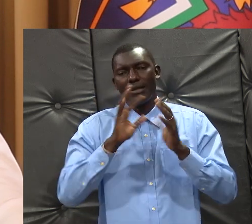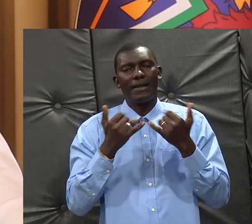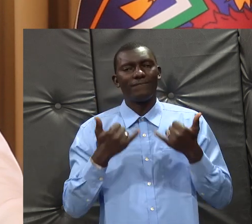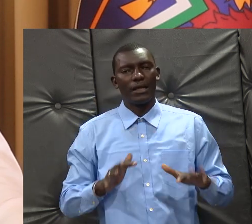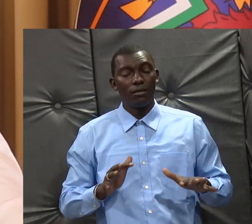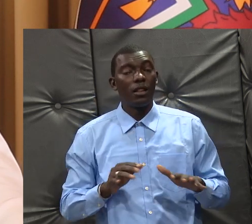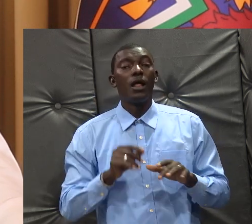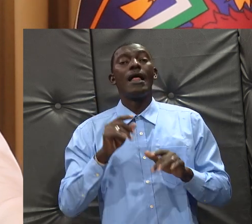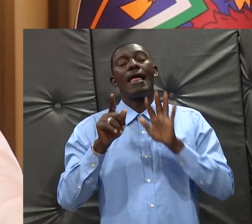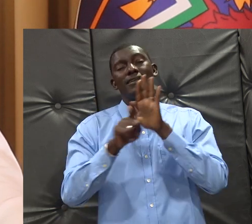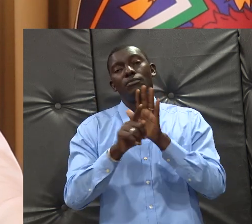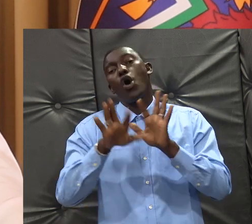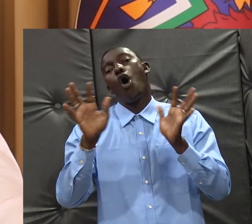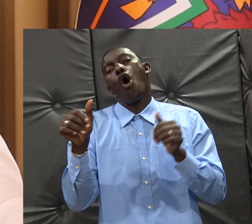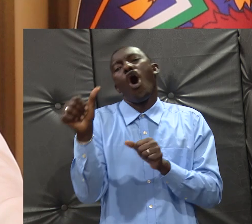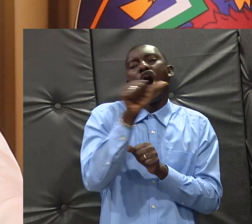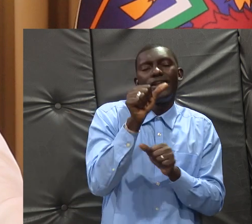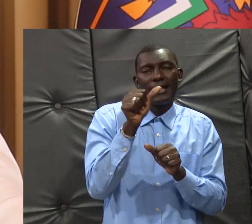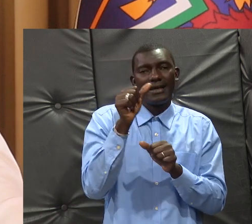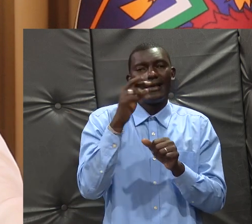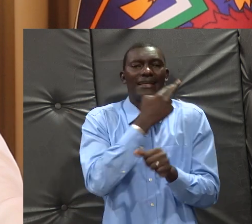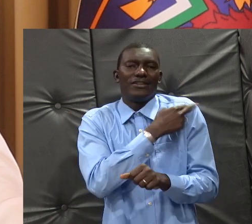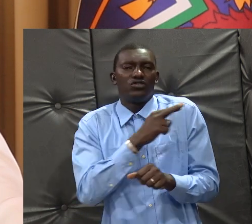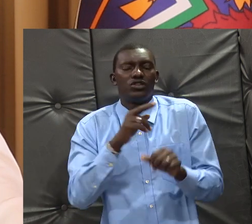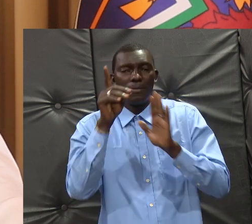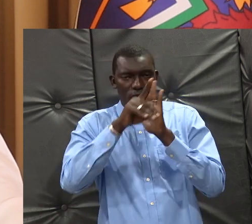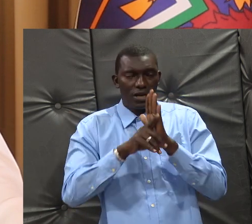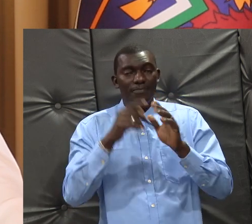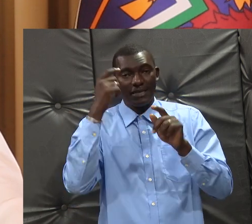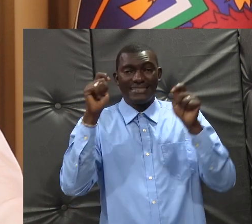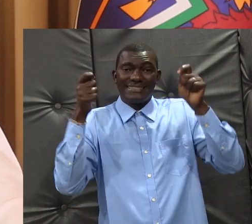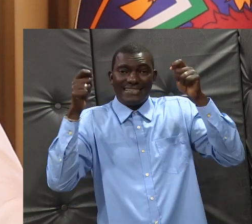feasts, Christmas can contribute to achieving this.